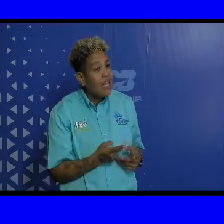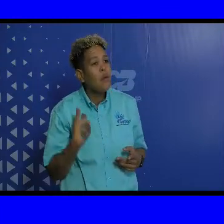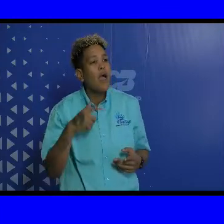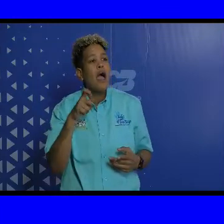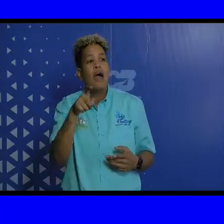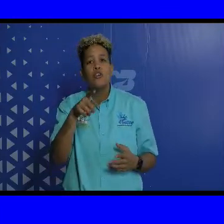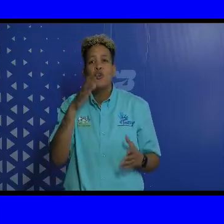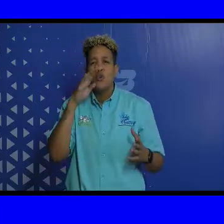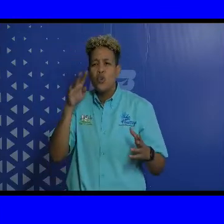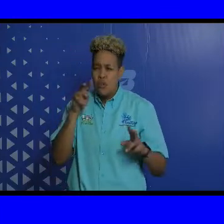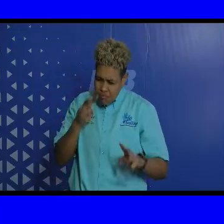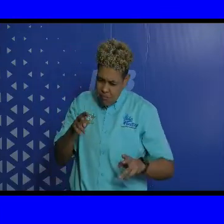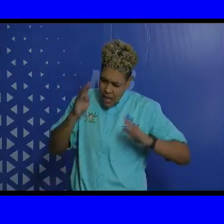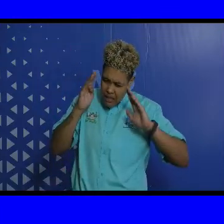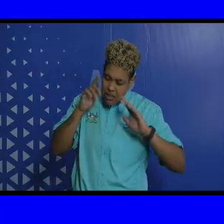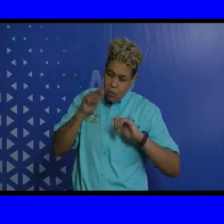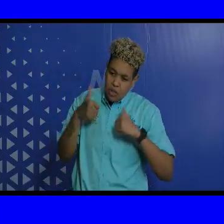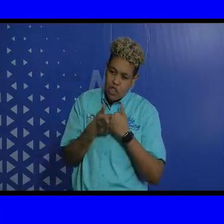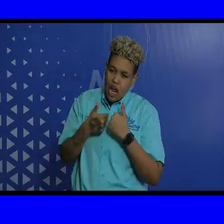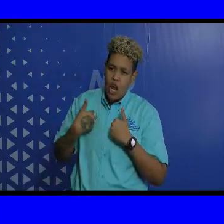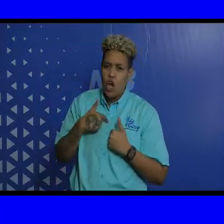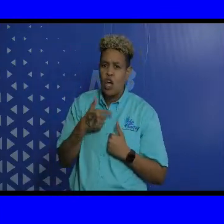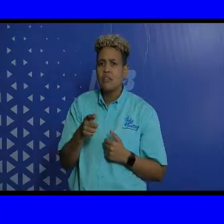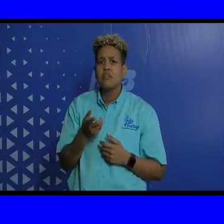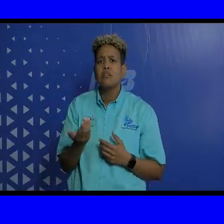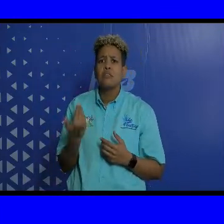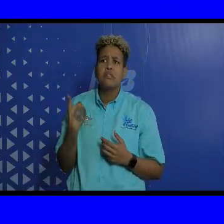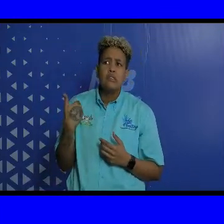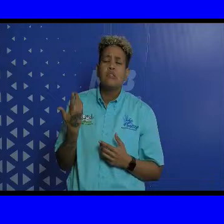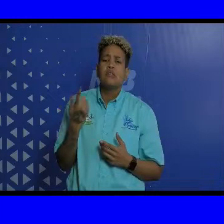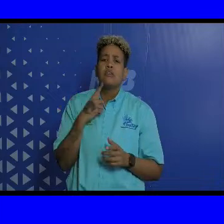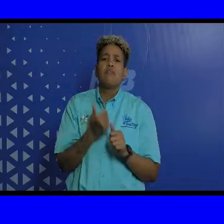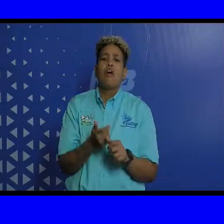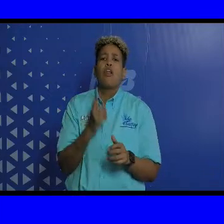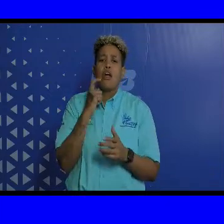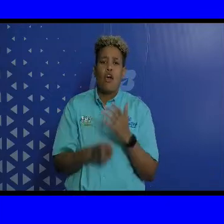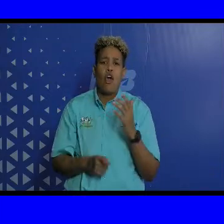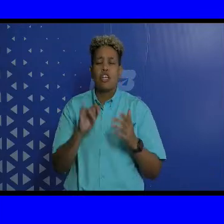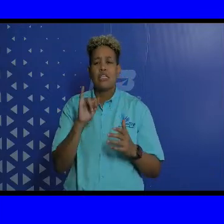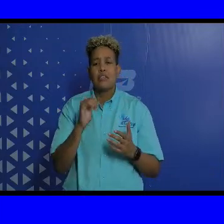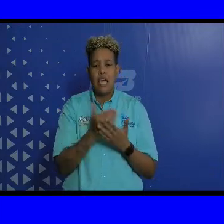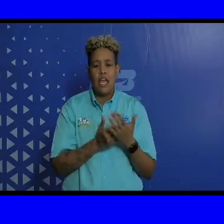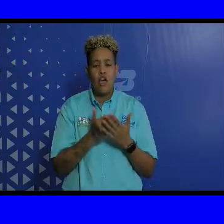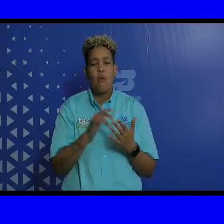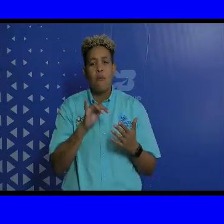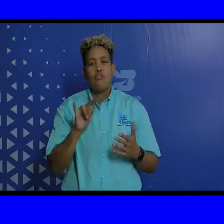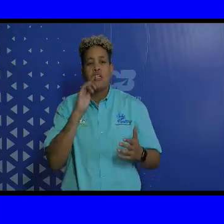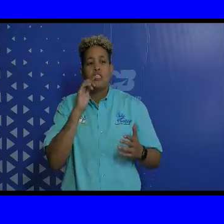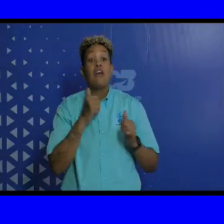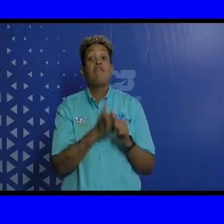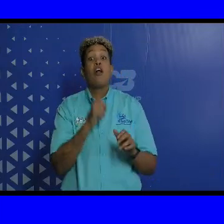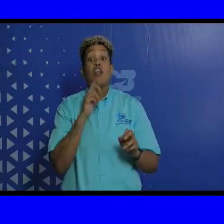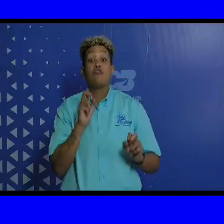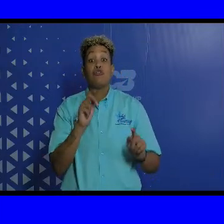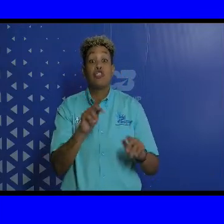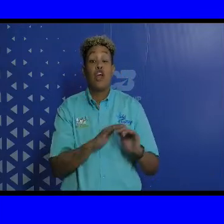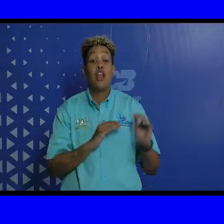asking you to pay close attention and challenge us on, is follow that cost-to-income ratio, follow that return on